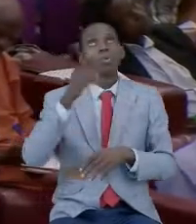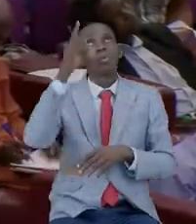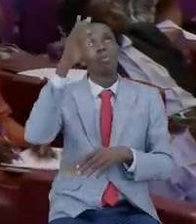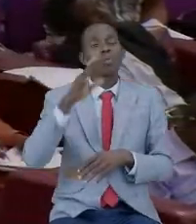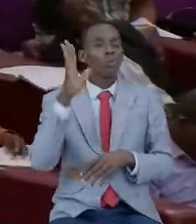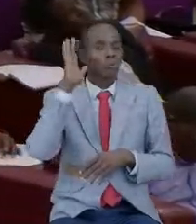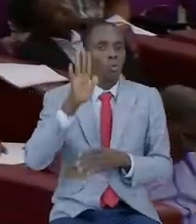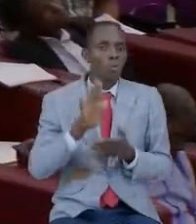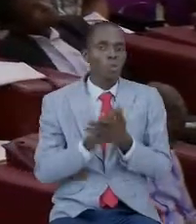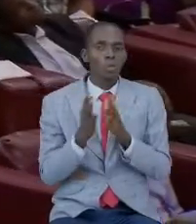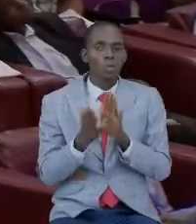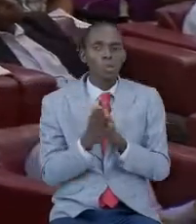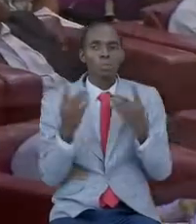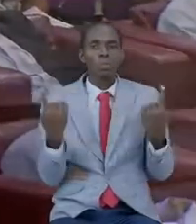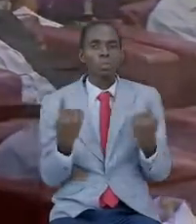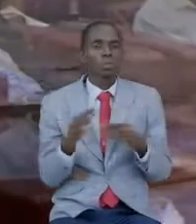sinful,